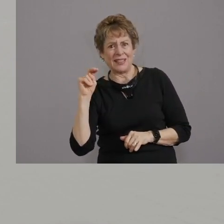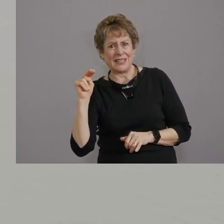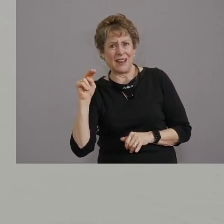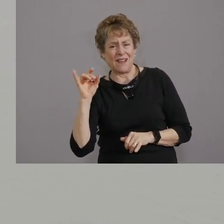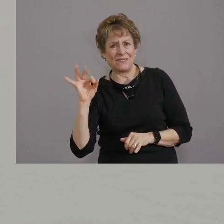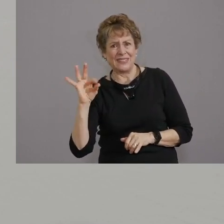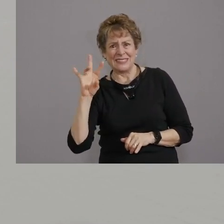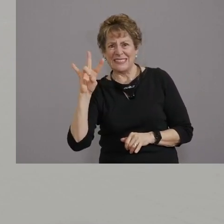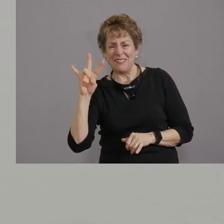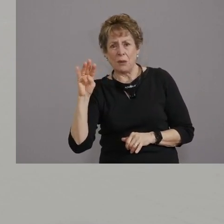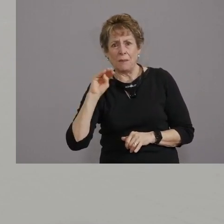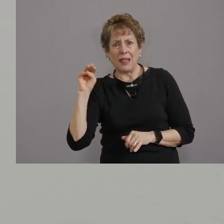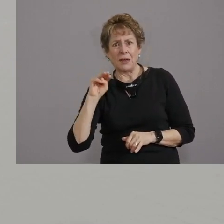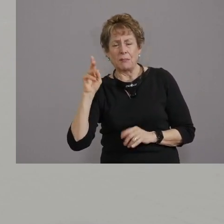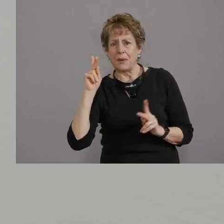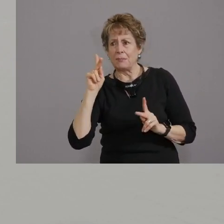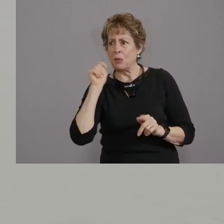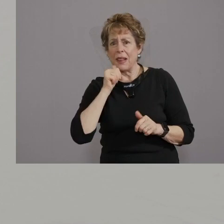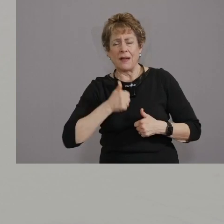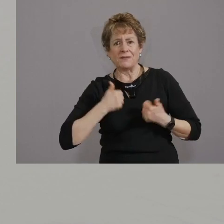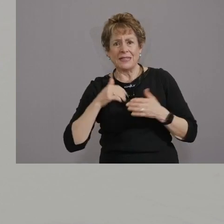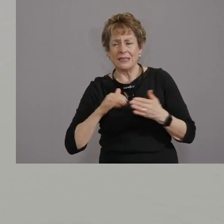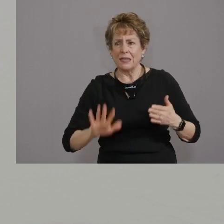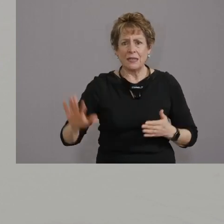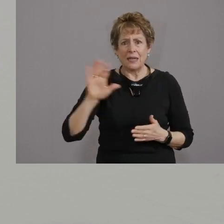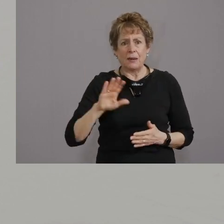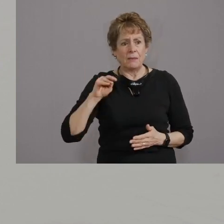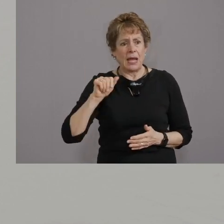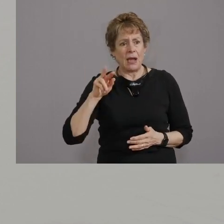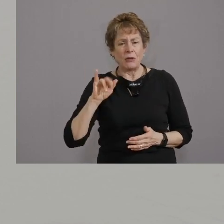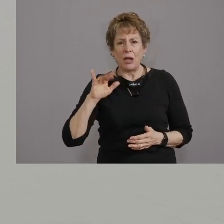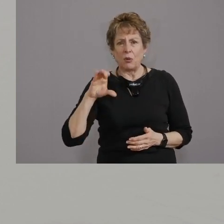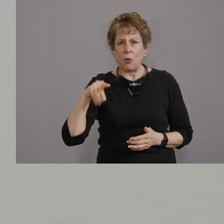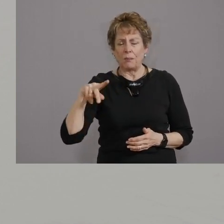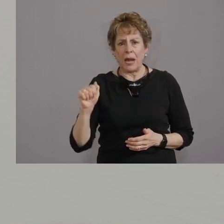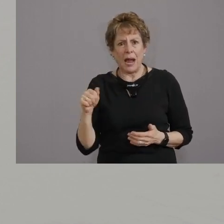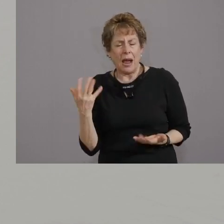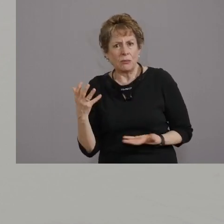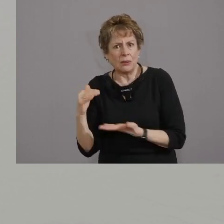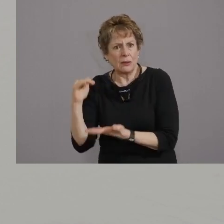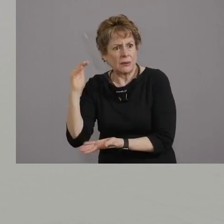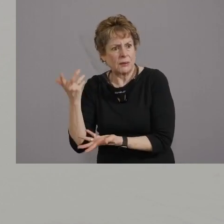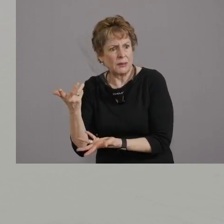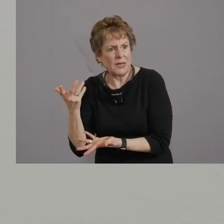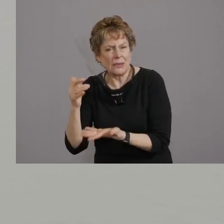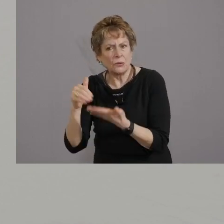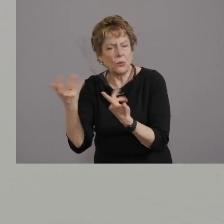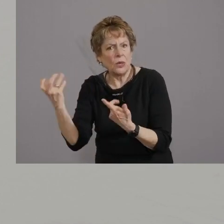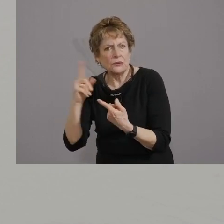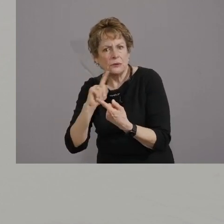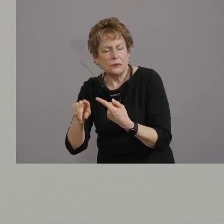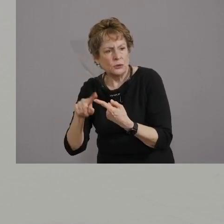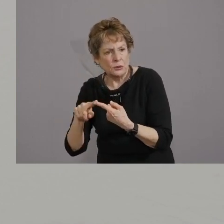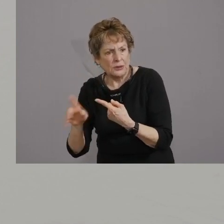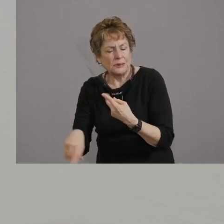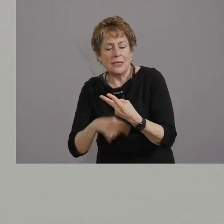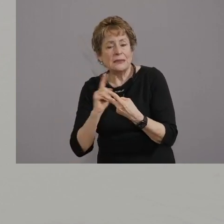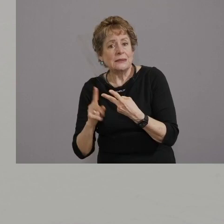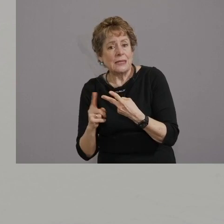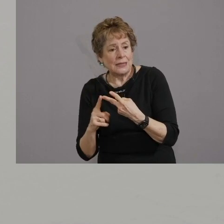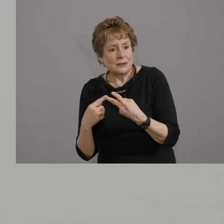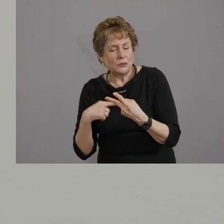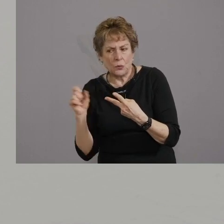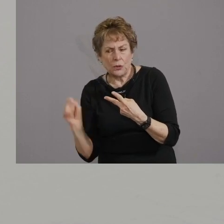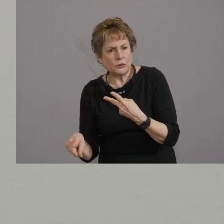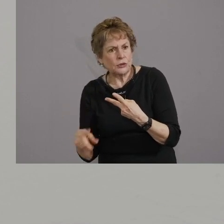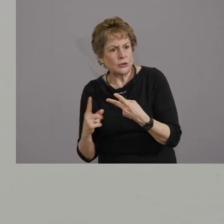and those folks? And then my second question, or a follow-up to that, is with the